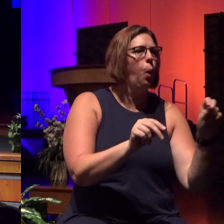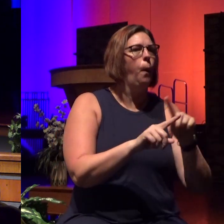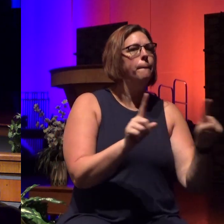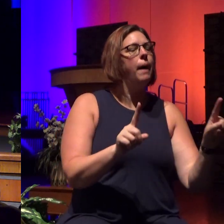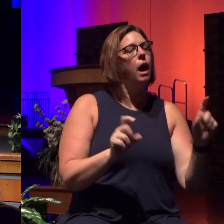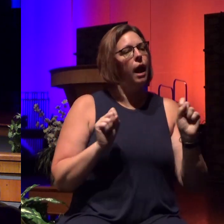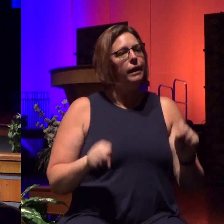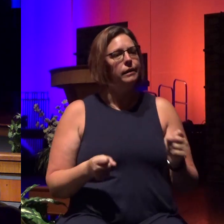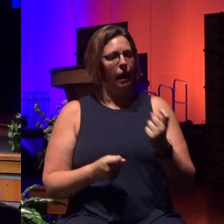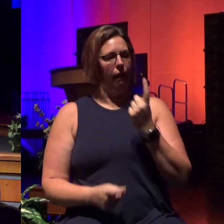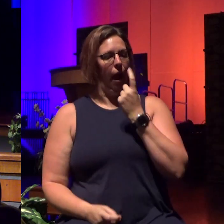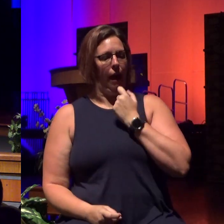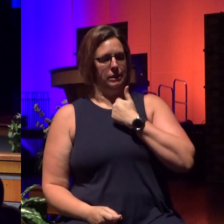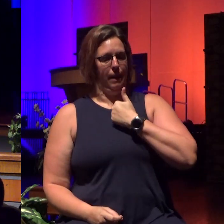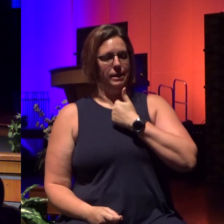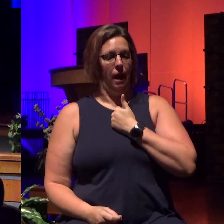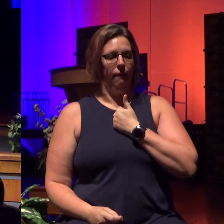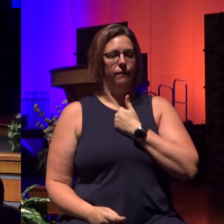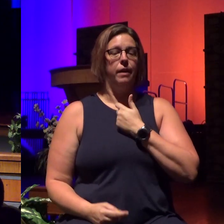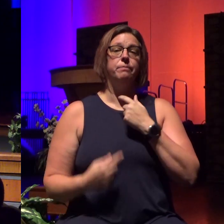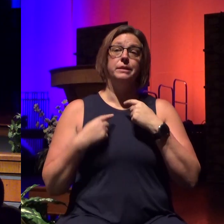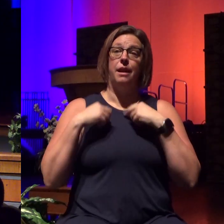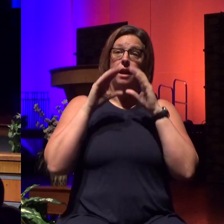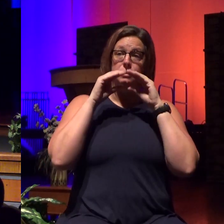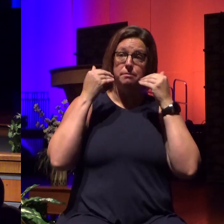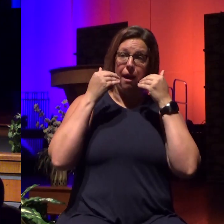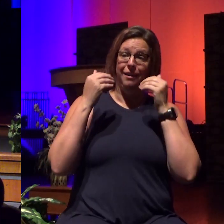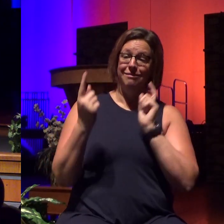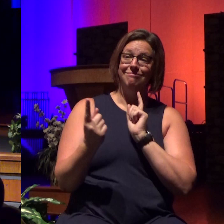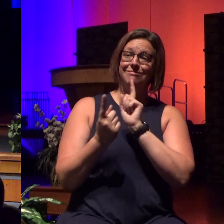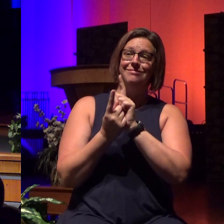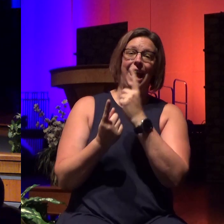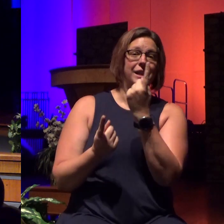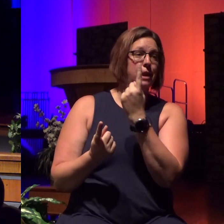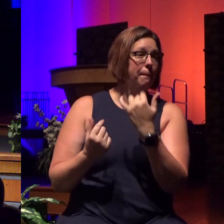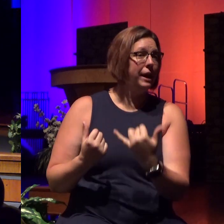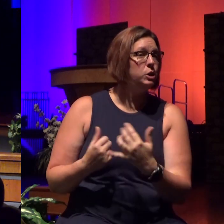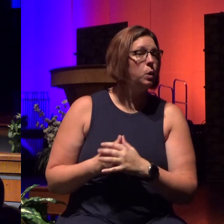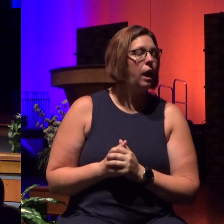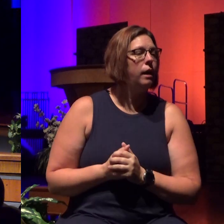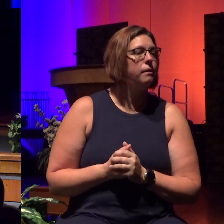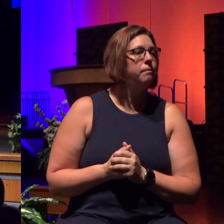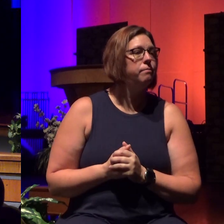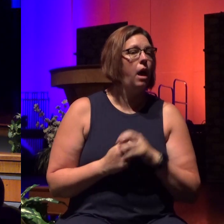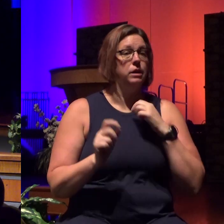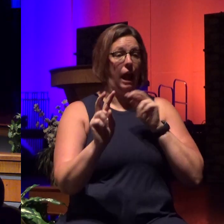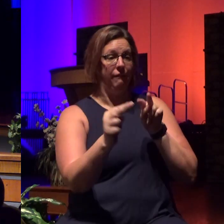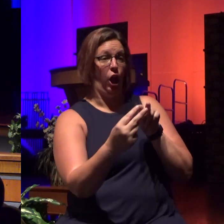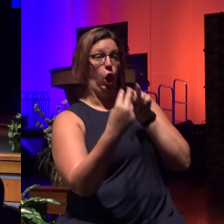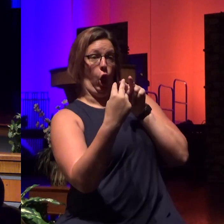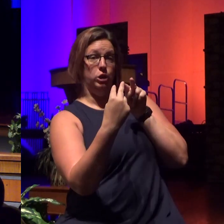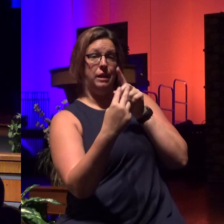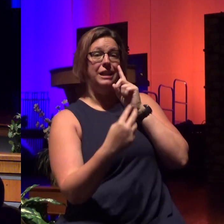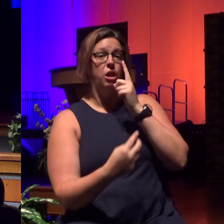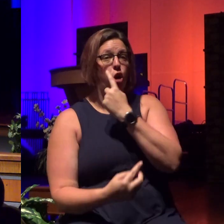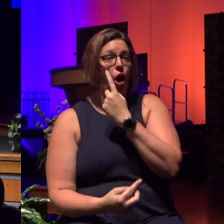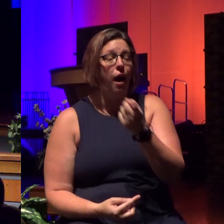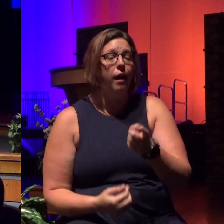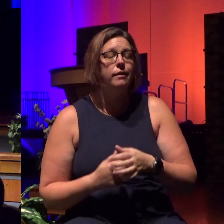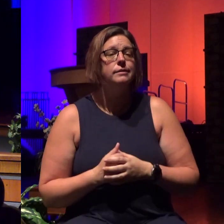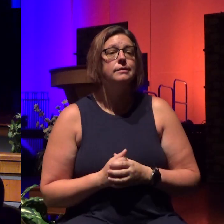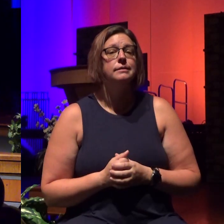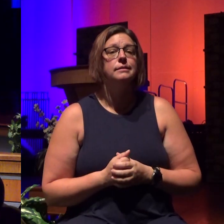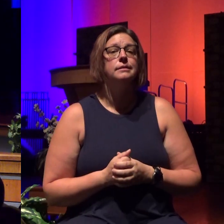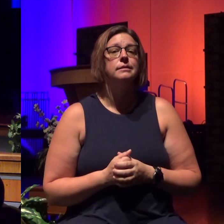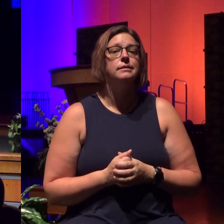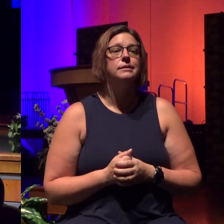important questions. Have I smiled at someone today? Have I looked into other people's eyes?